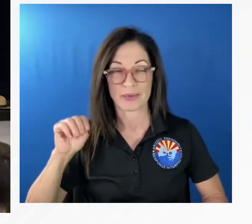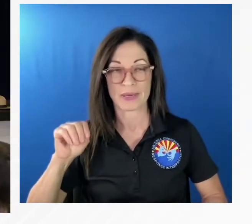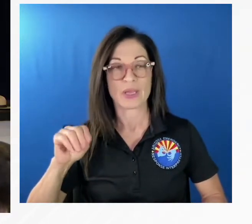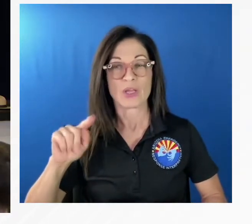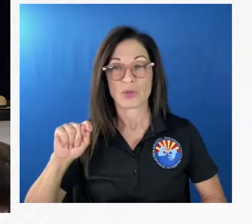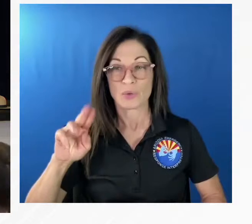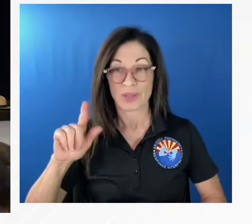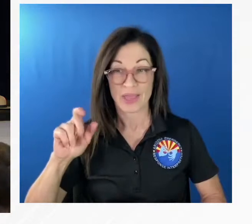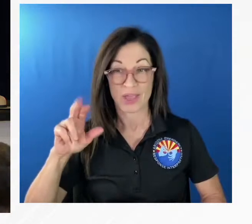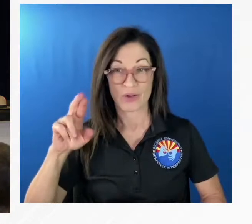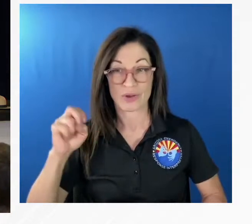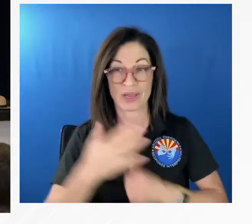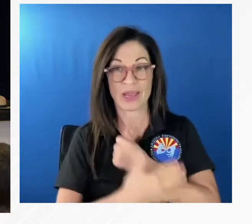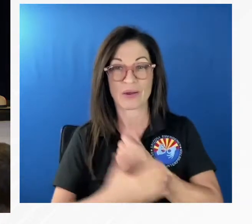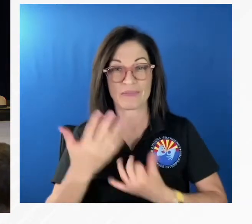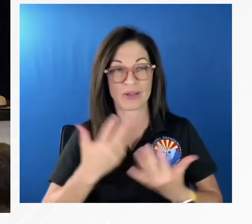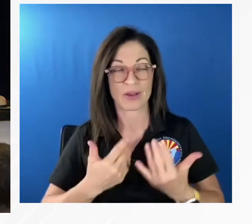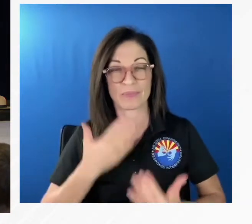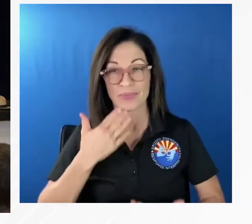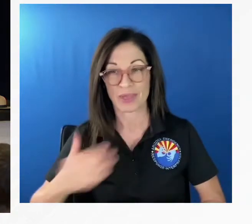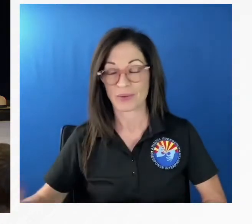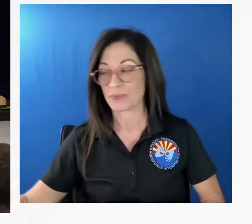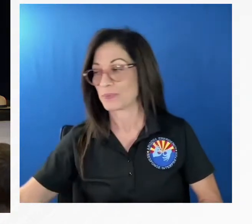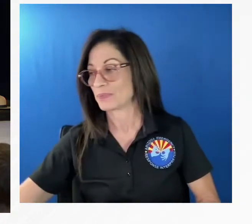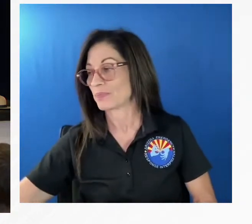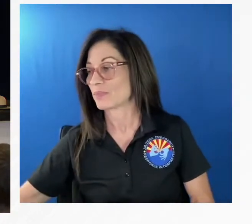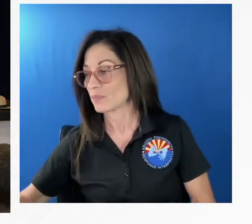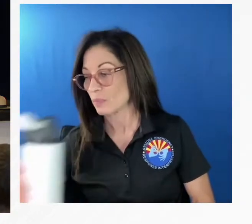Chief. Thank you.